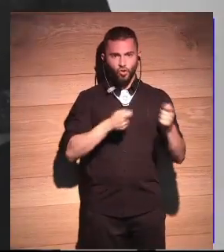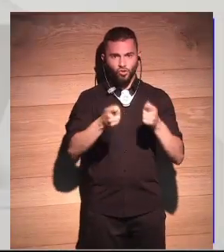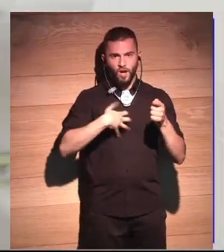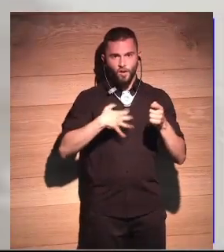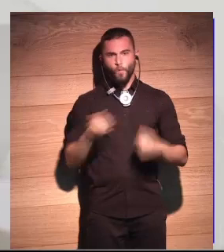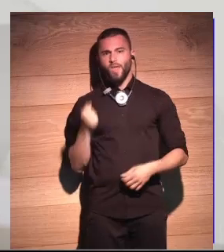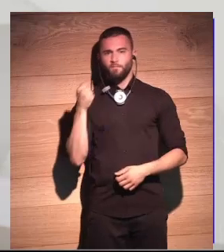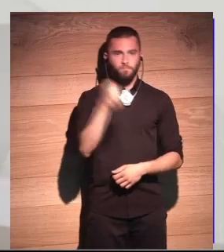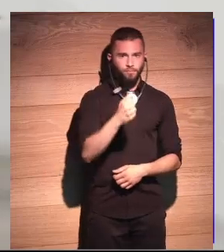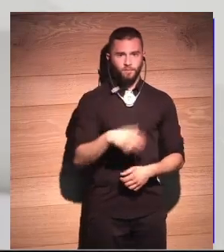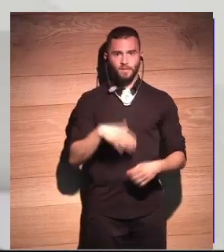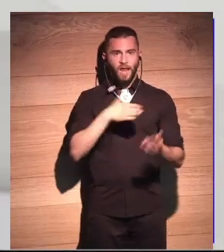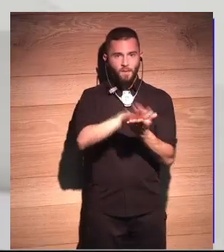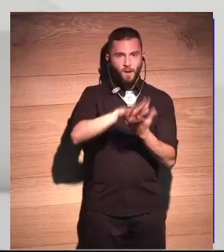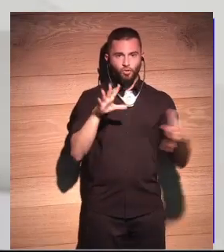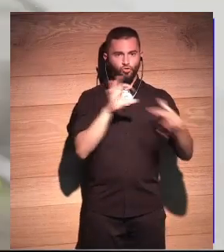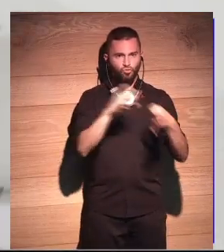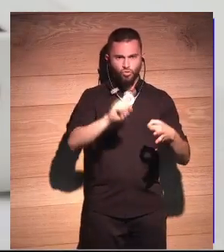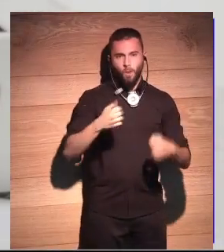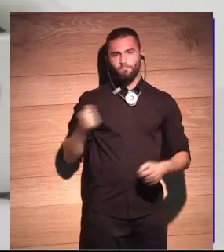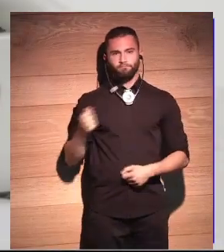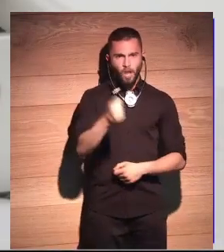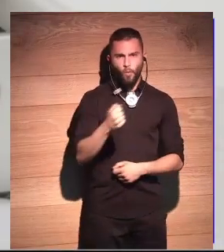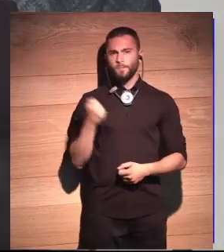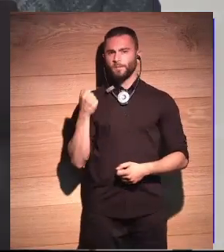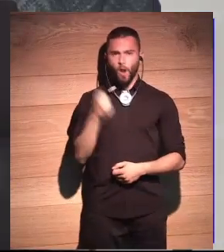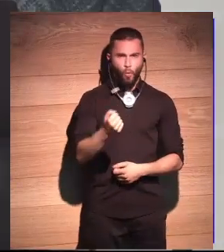connect? Power Fist. Power Fist. Power